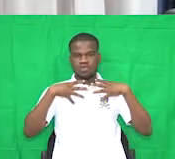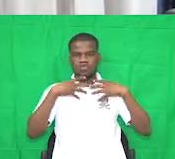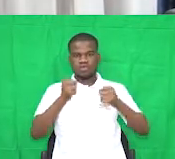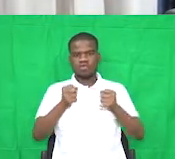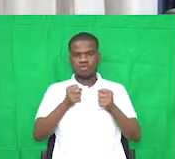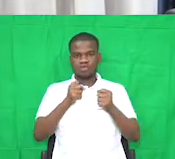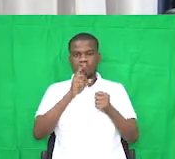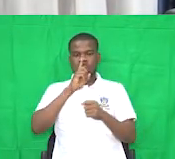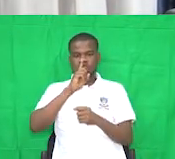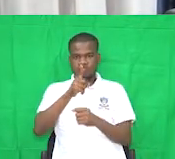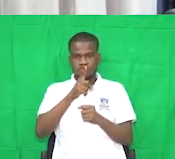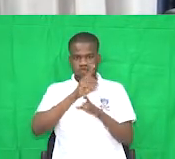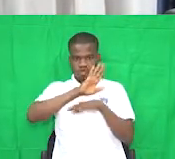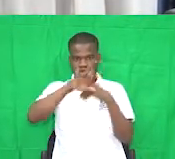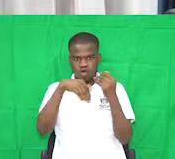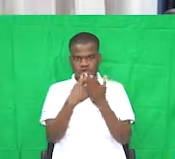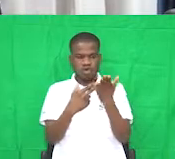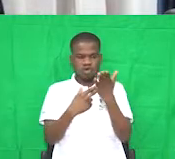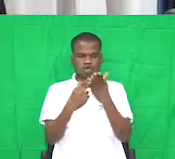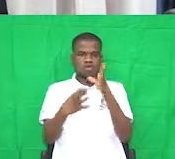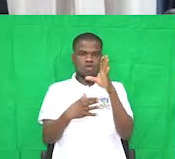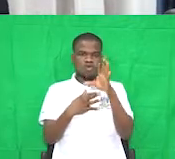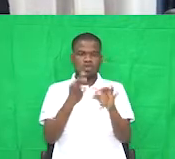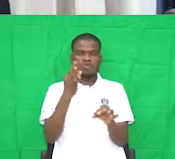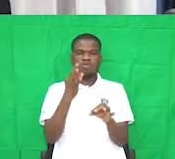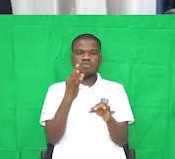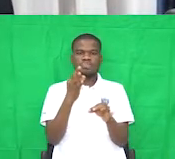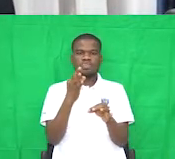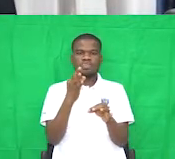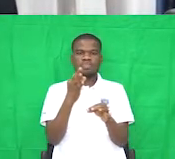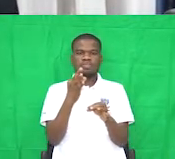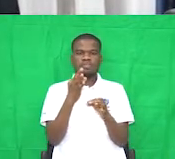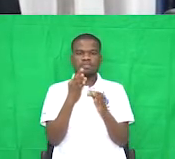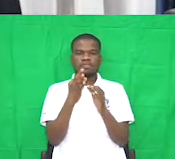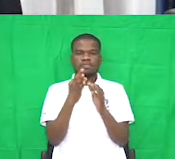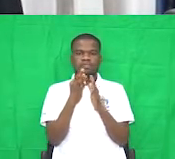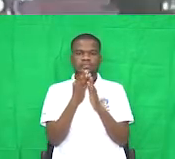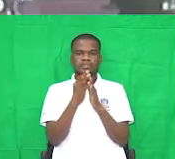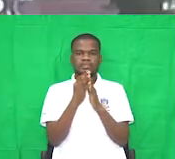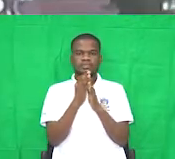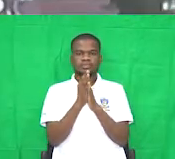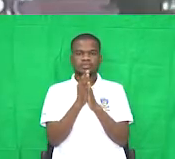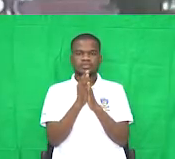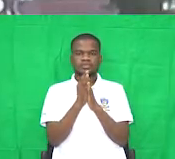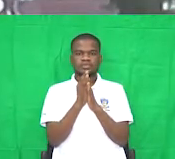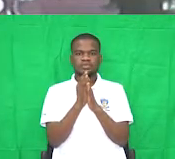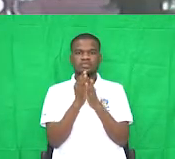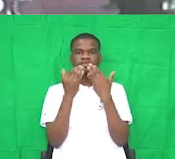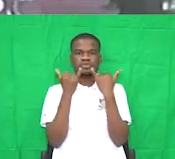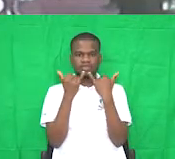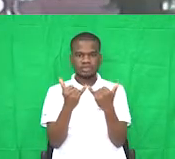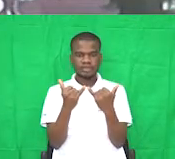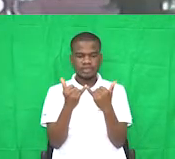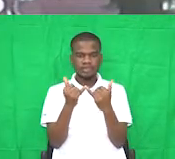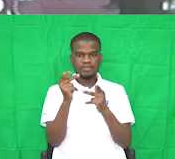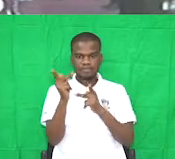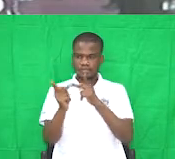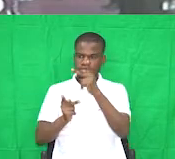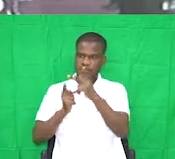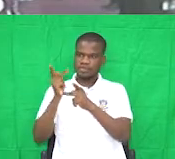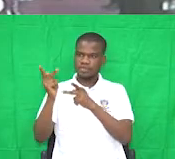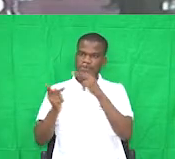true godliness and holy and blameless walk before Jesus Christ. See to it that you visit